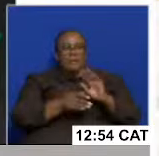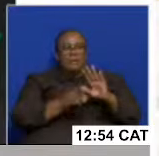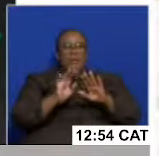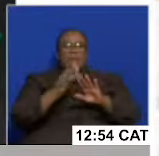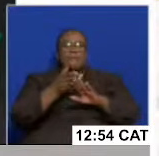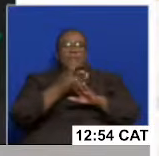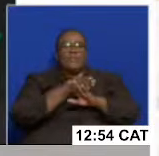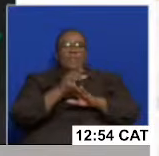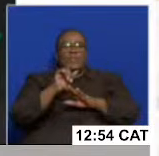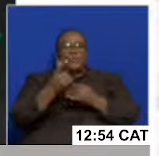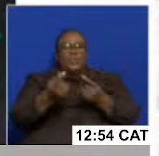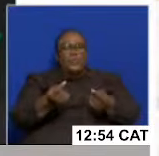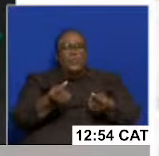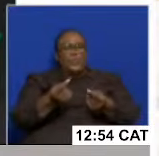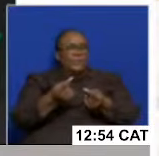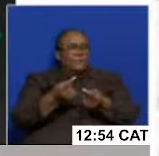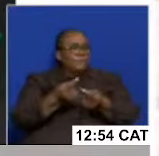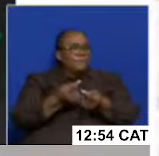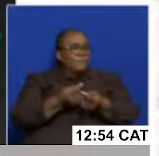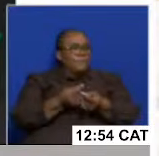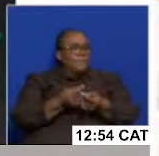thereafter. You see,